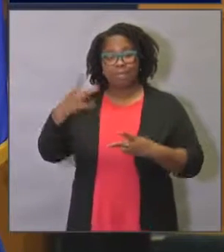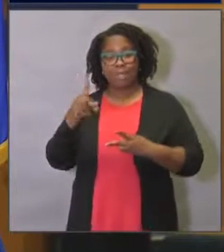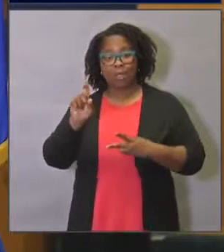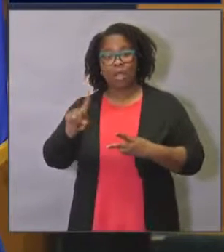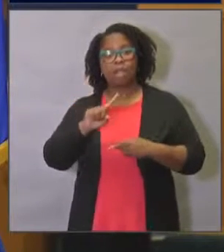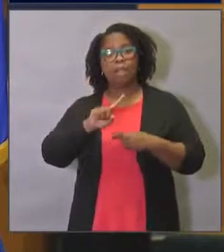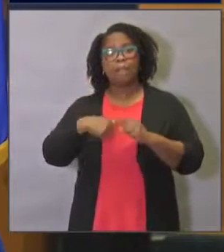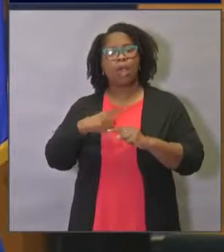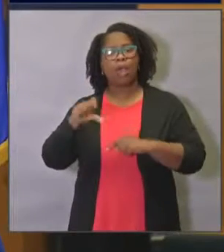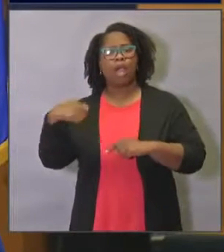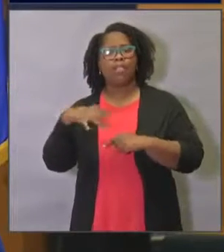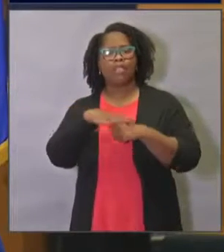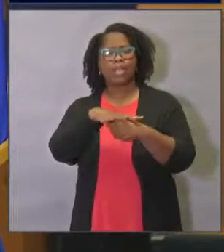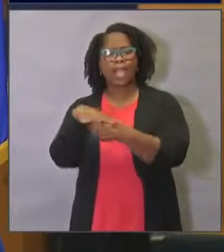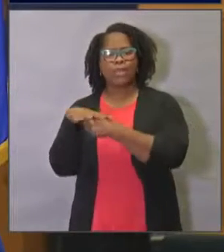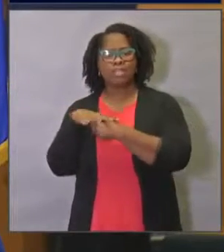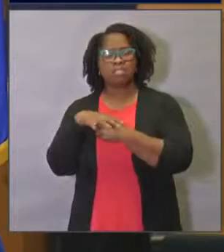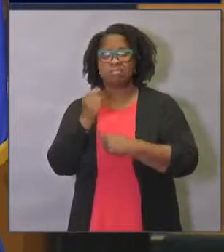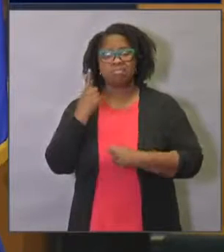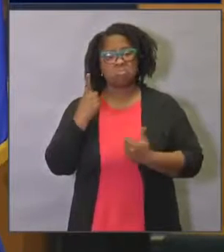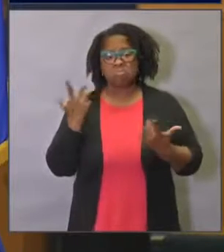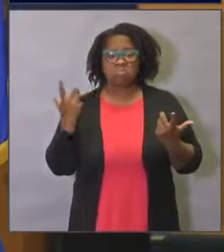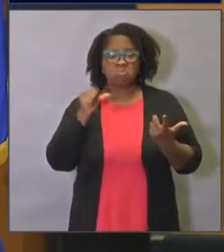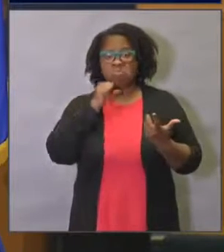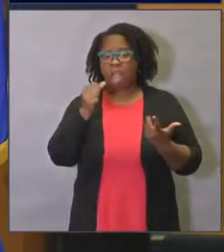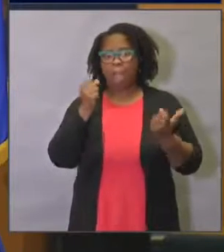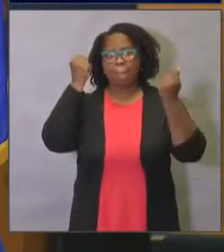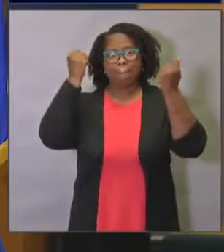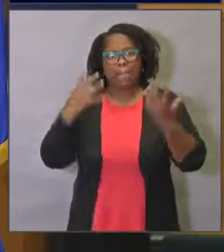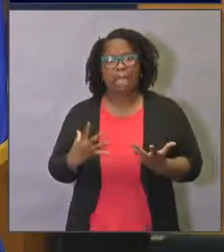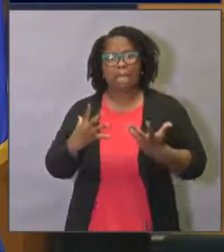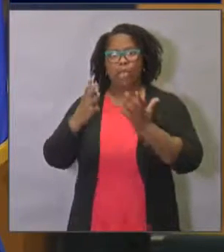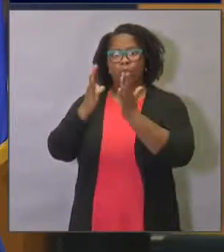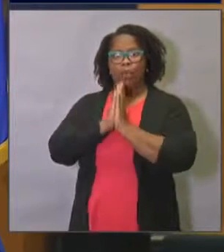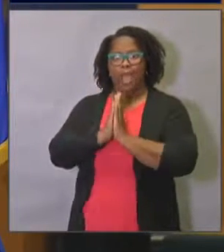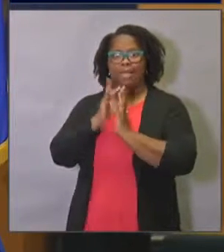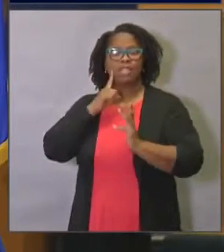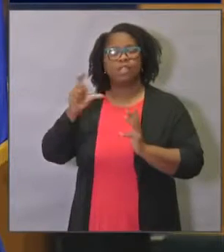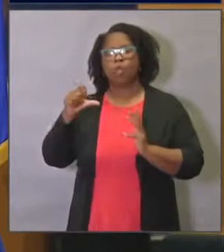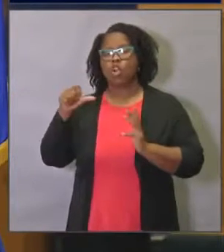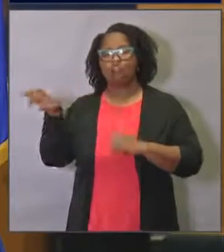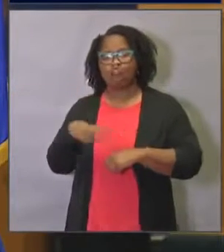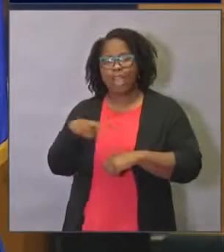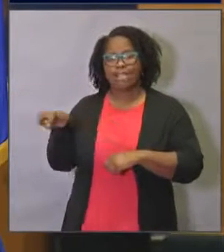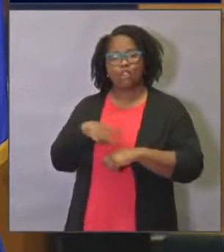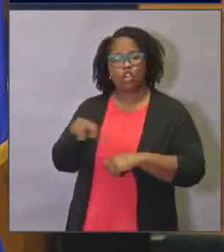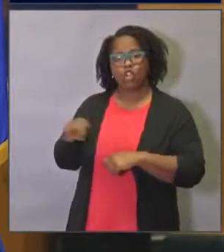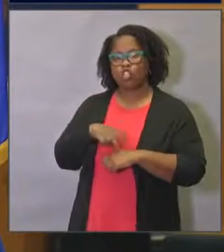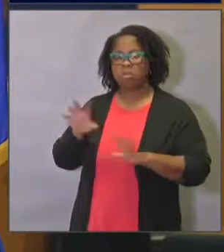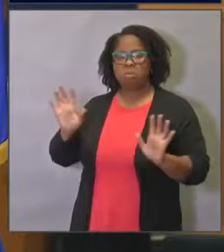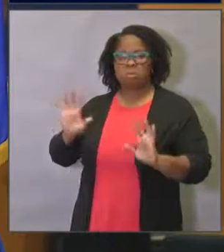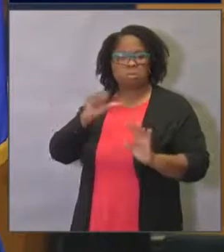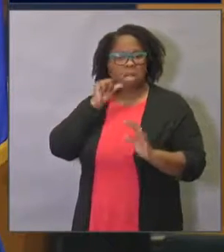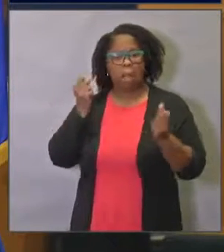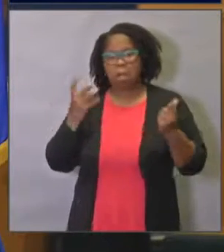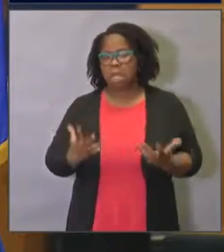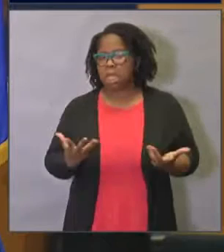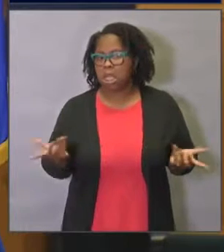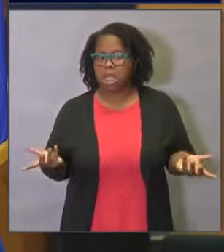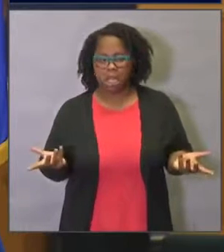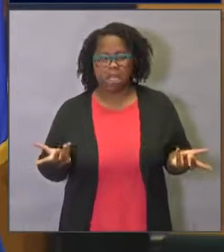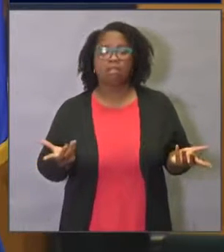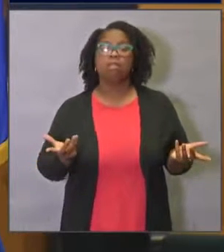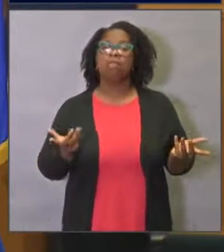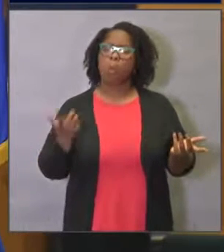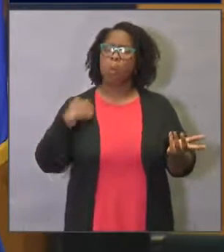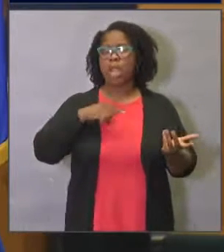counties, we have not received a large number of requests from other counties for incoming transfers at this point in time. It's something that we'll